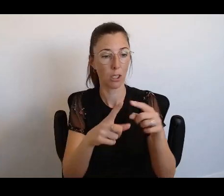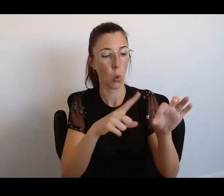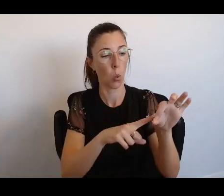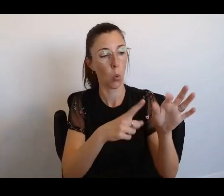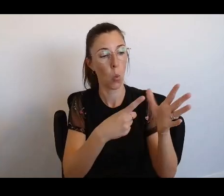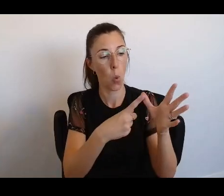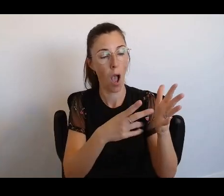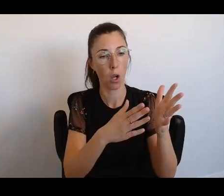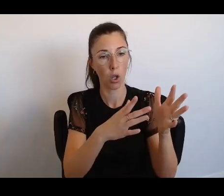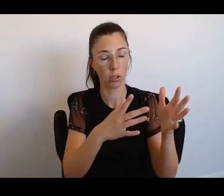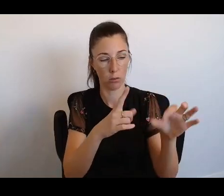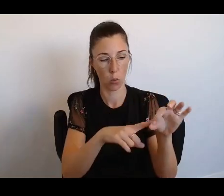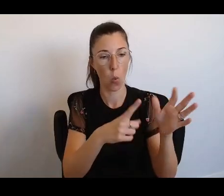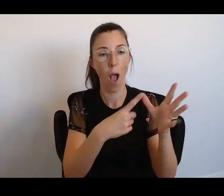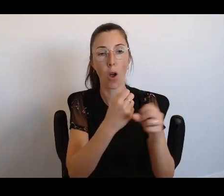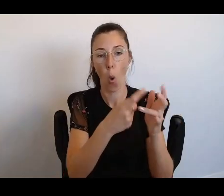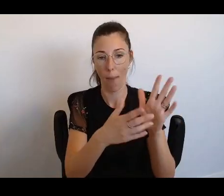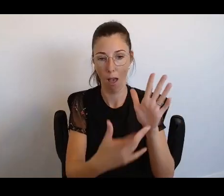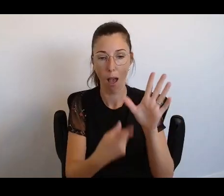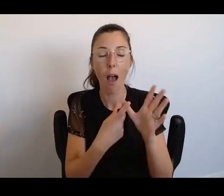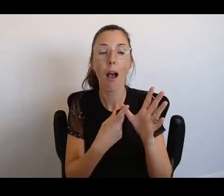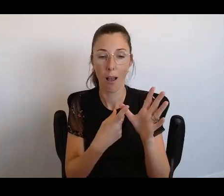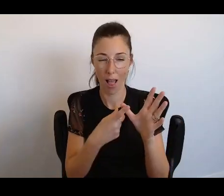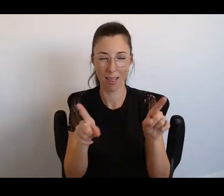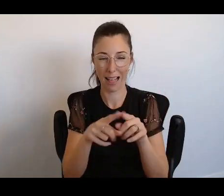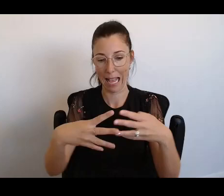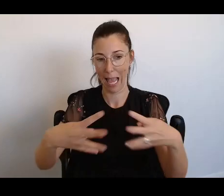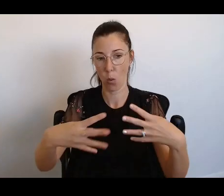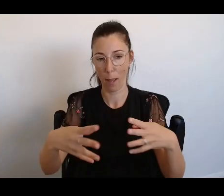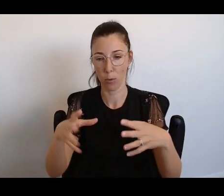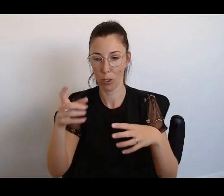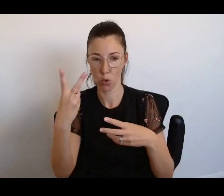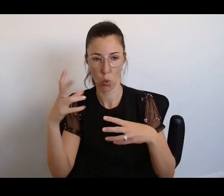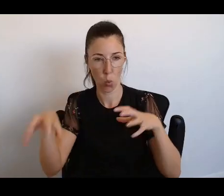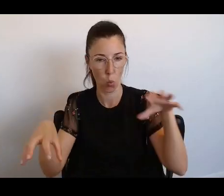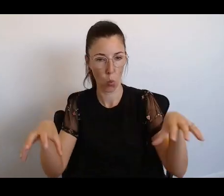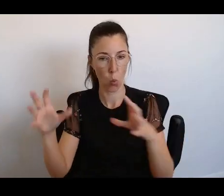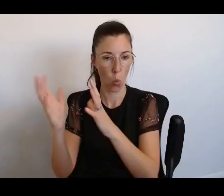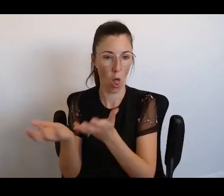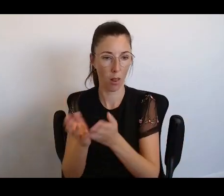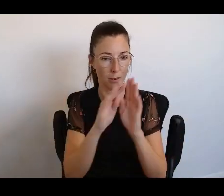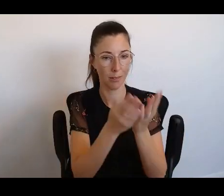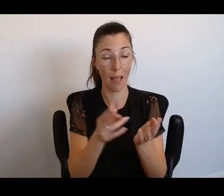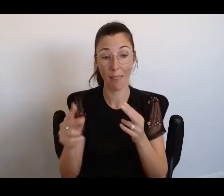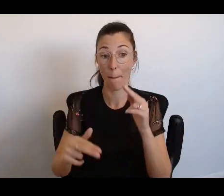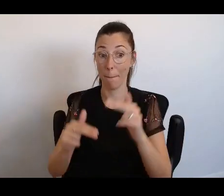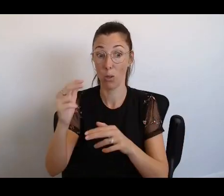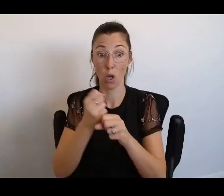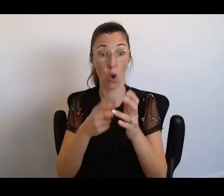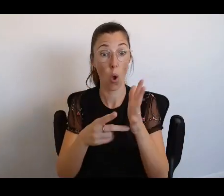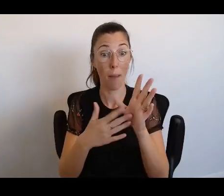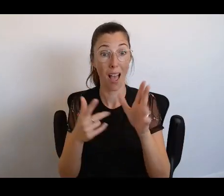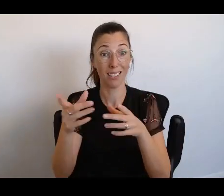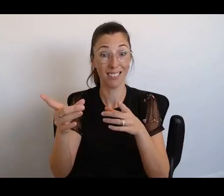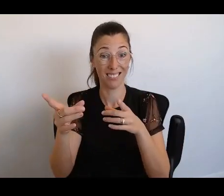two worlds. Knowing that the Goma building, designed by Kerry and Lindsay Clare, was inspired by the simple forms